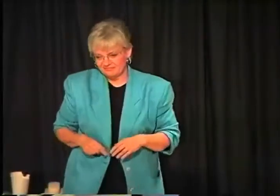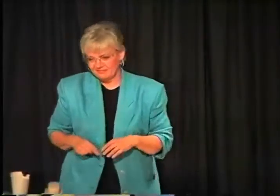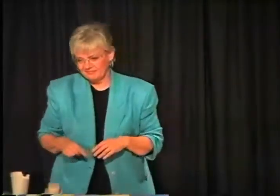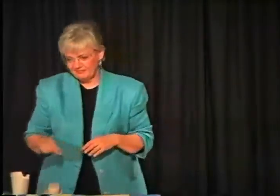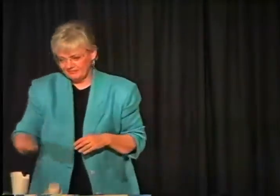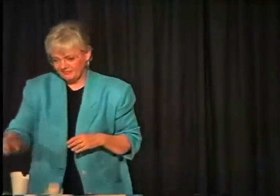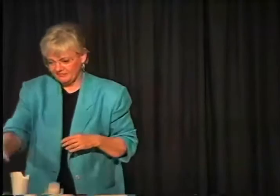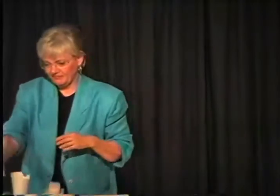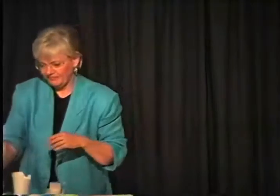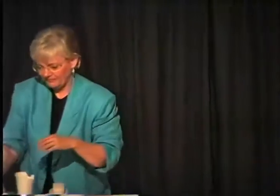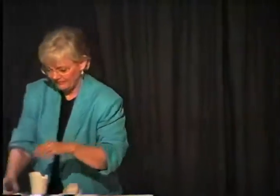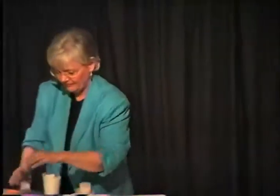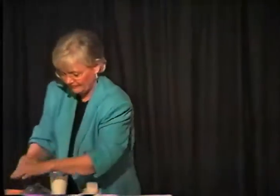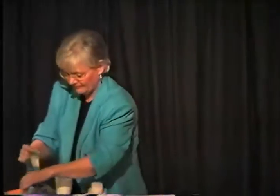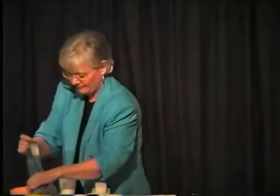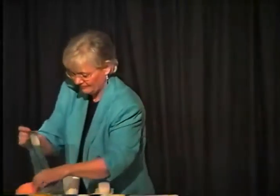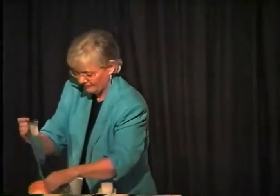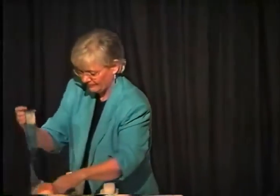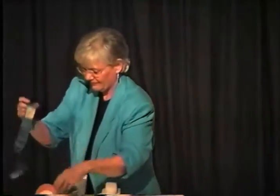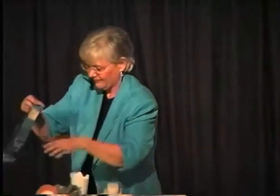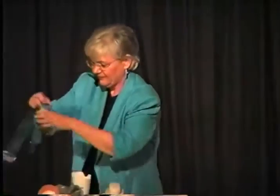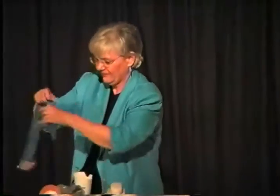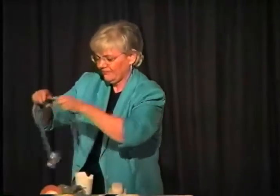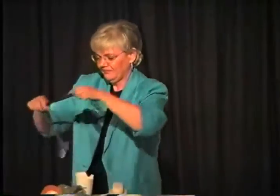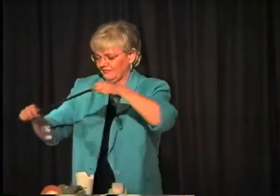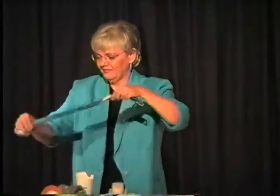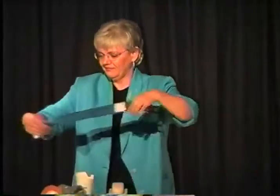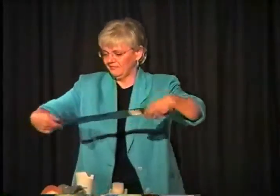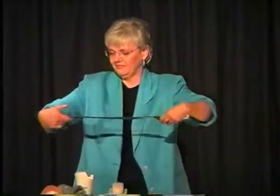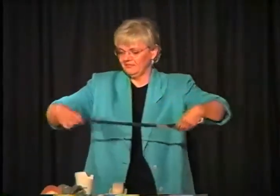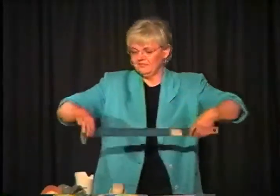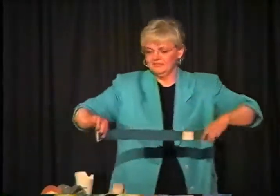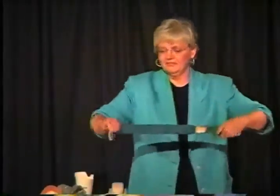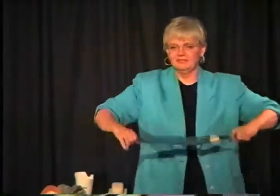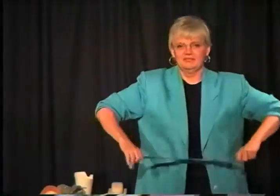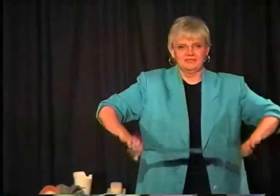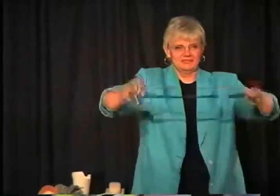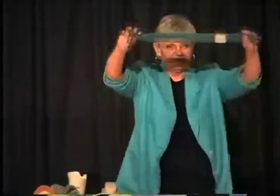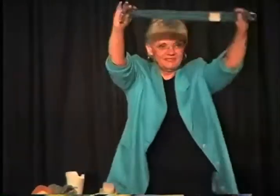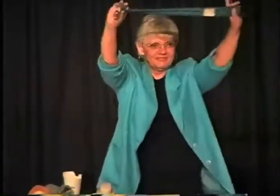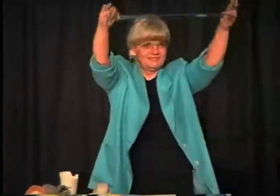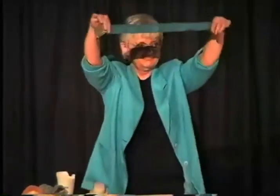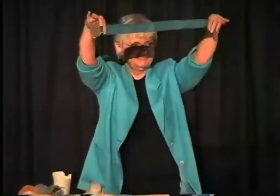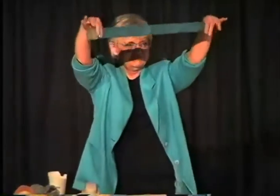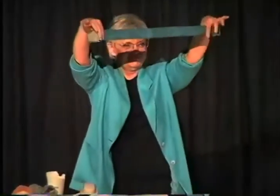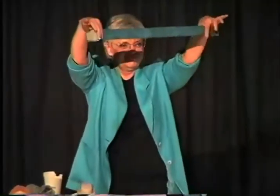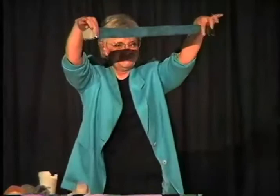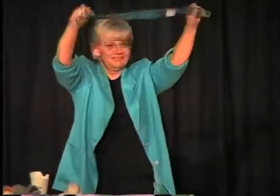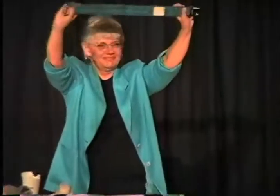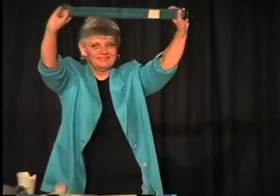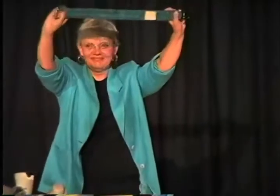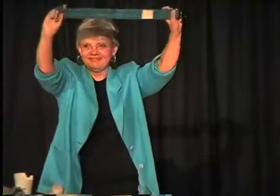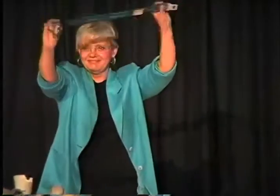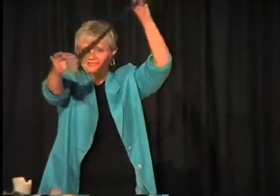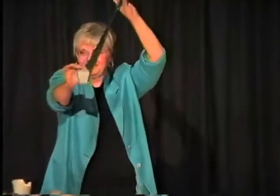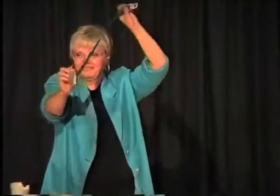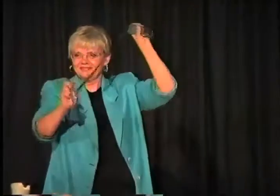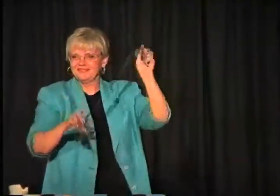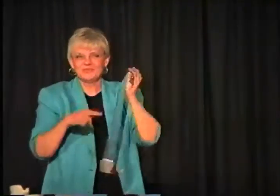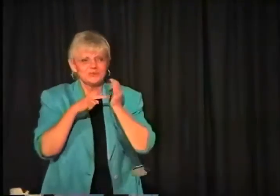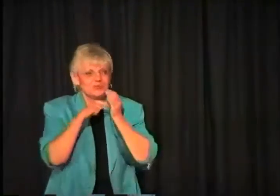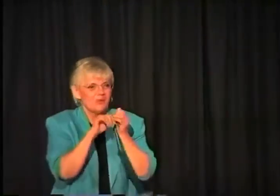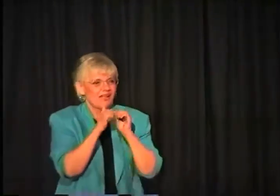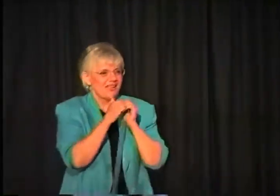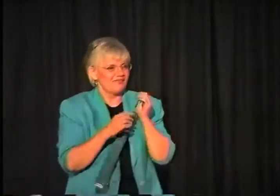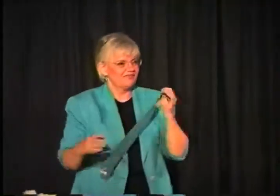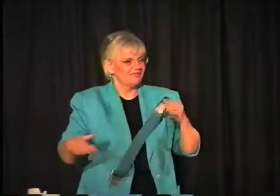I have a demonstration of what I see when I watch the flight attendants doing their demonstrations at the beginning of a flight. You've seen them with this